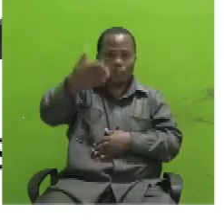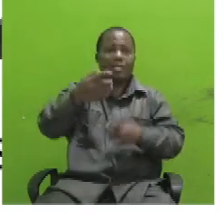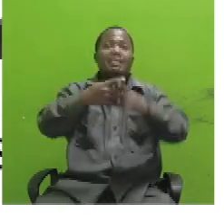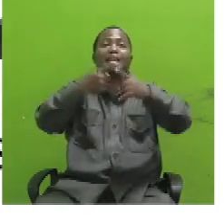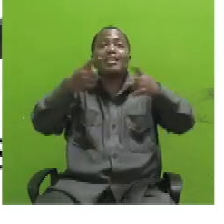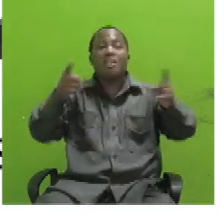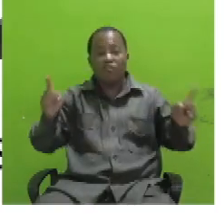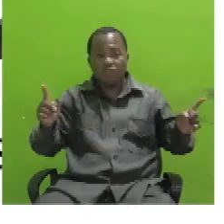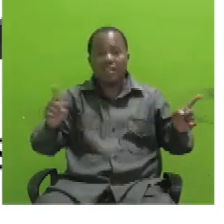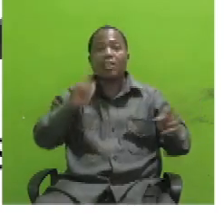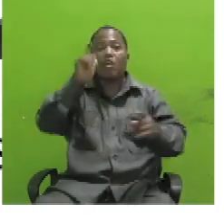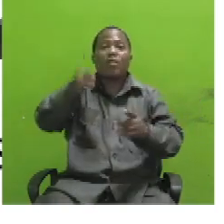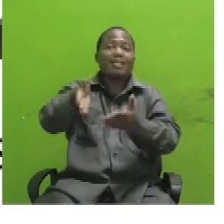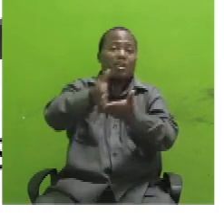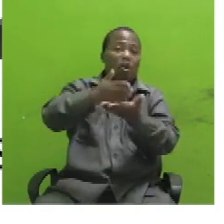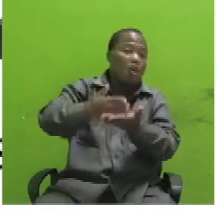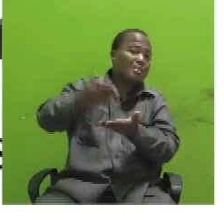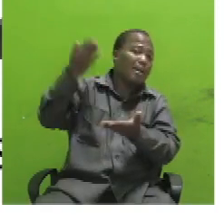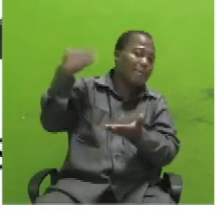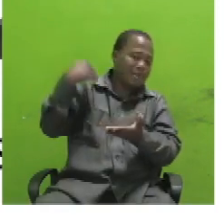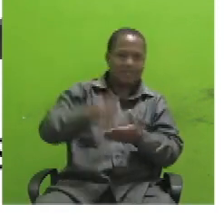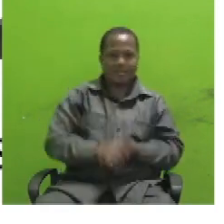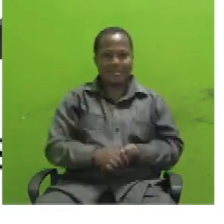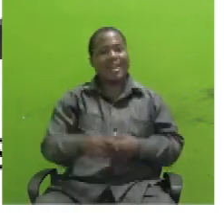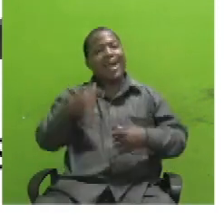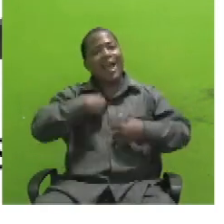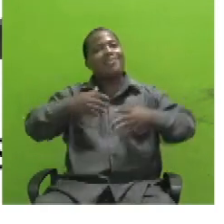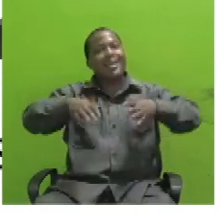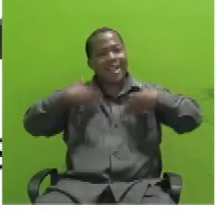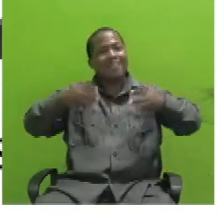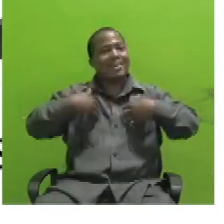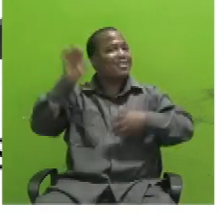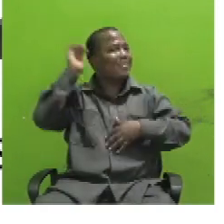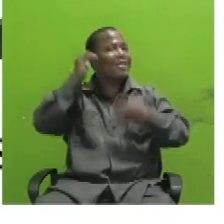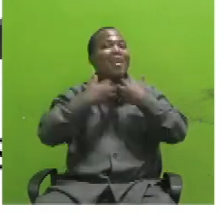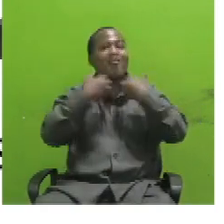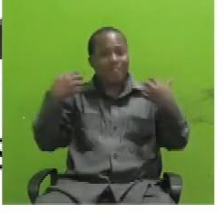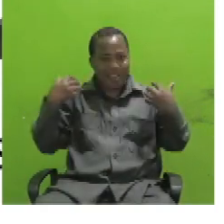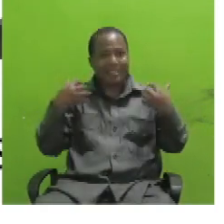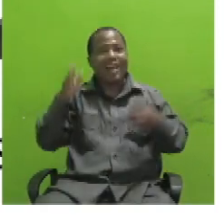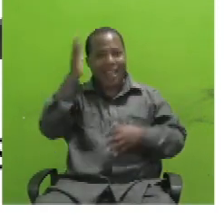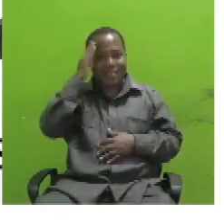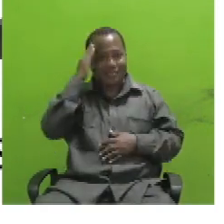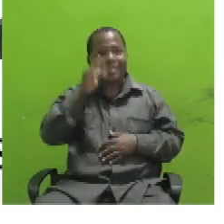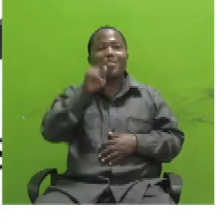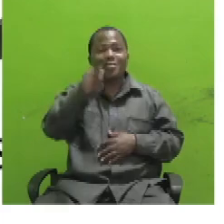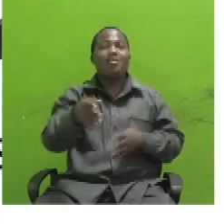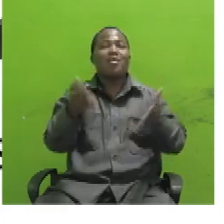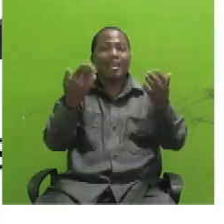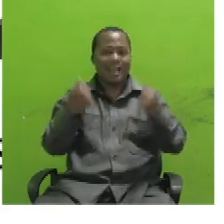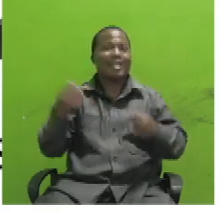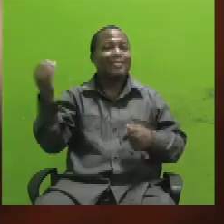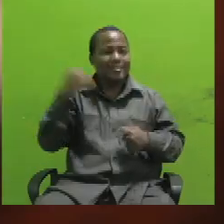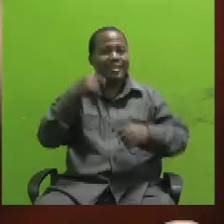different with 8:15. I'm very happy to hear your voice. It seems that you can tell